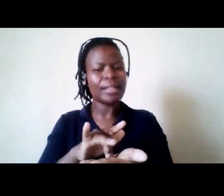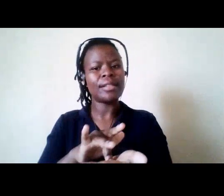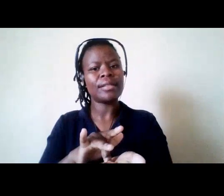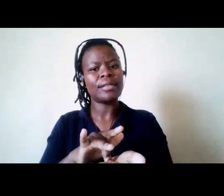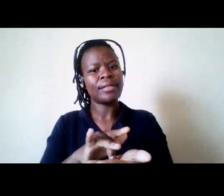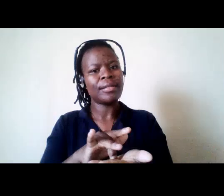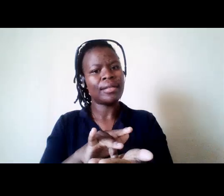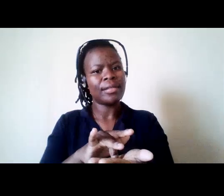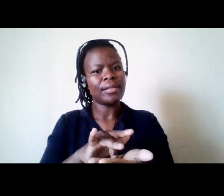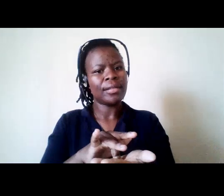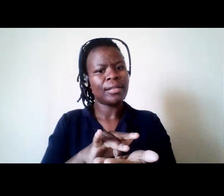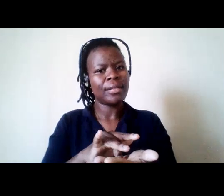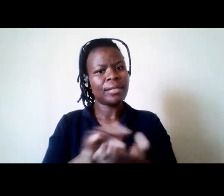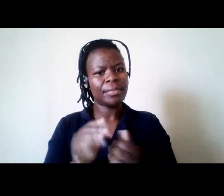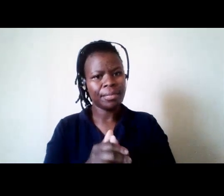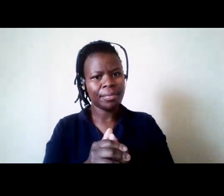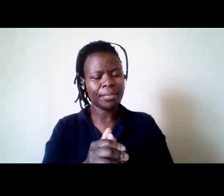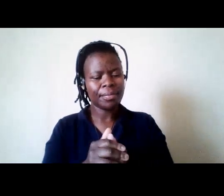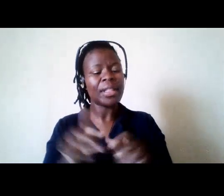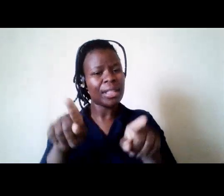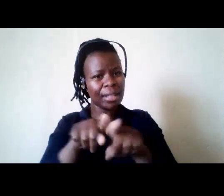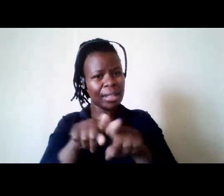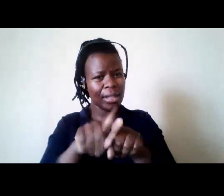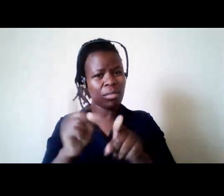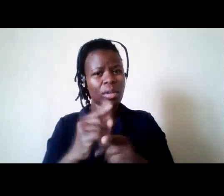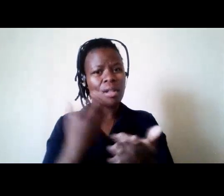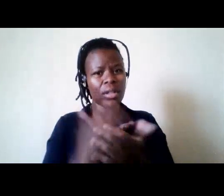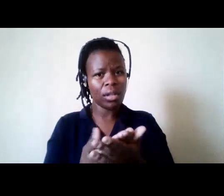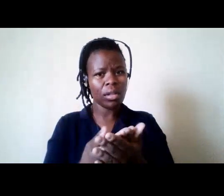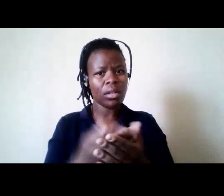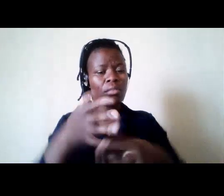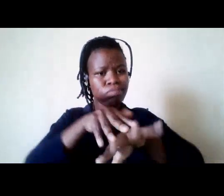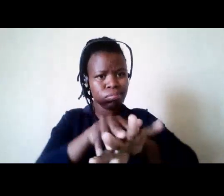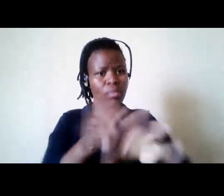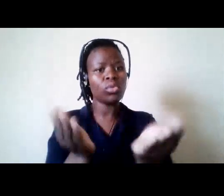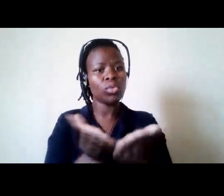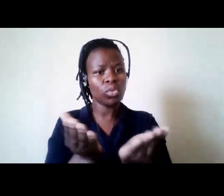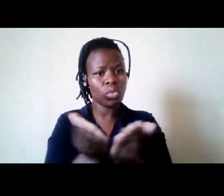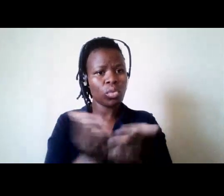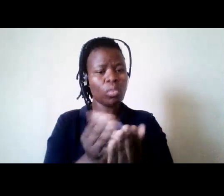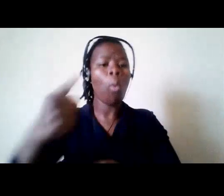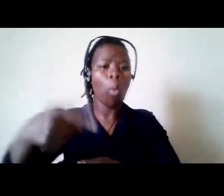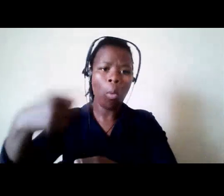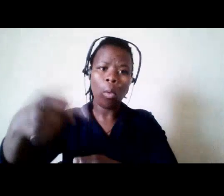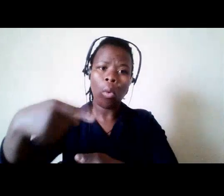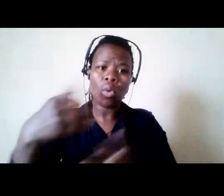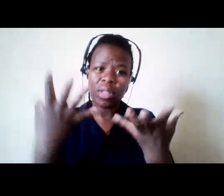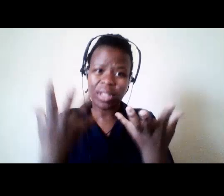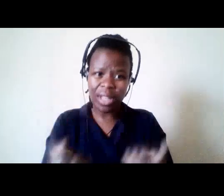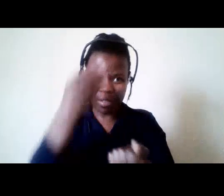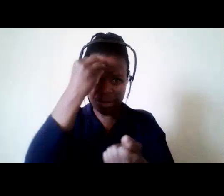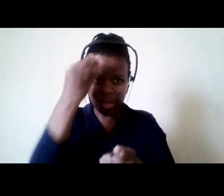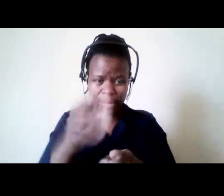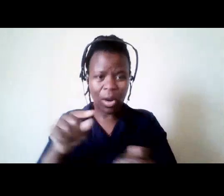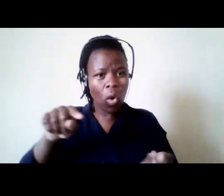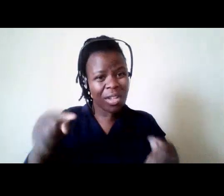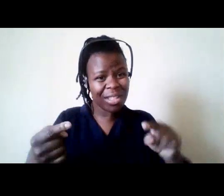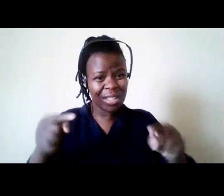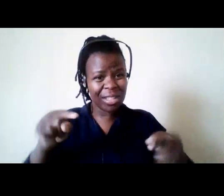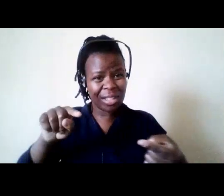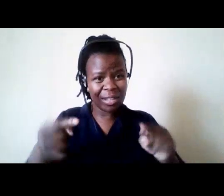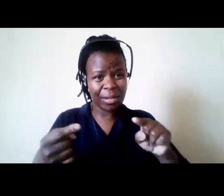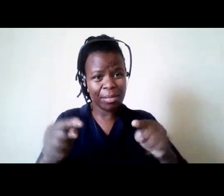possibly going into mainstream. So there'll always be this debate whether is the government doing enough. And for myself, it will always